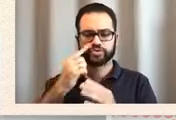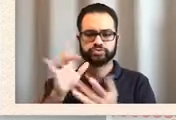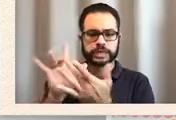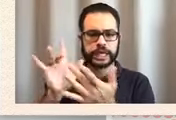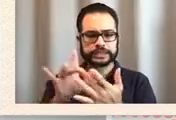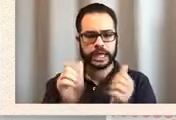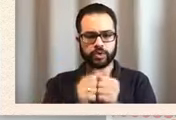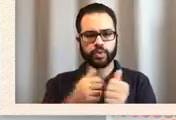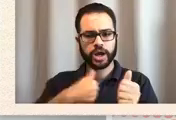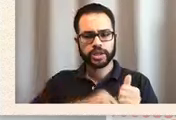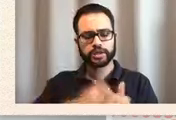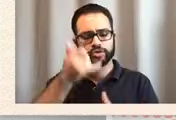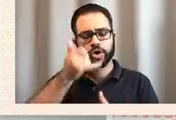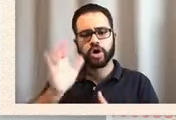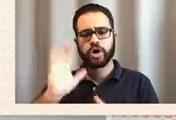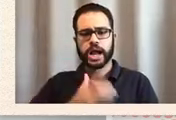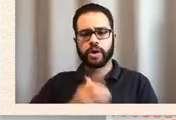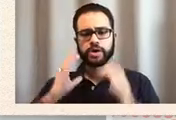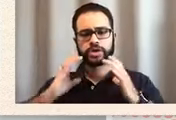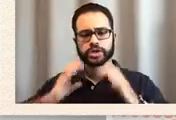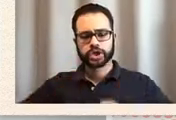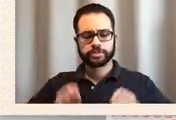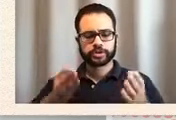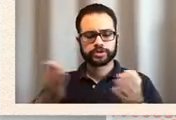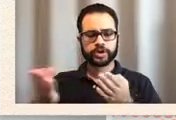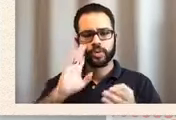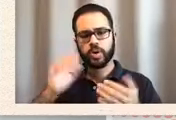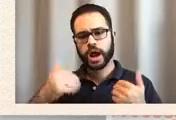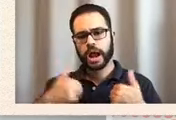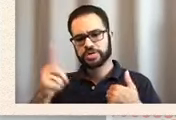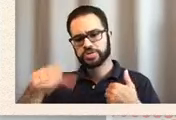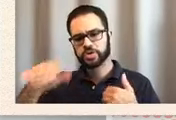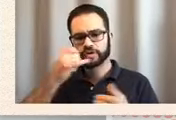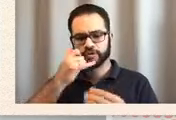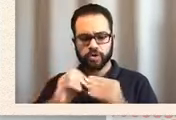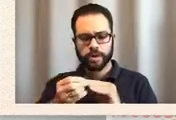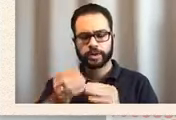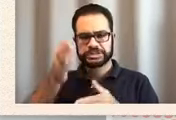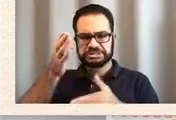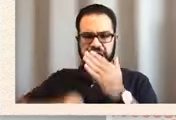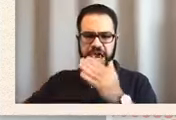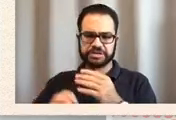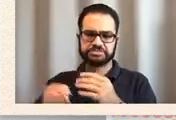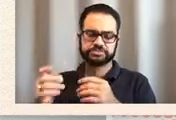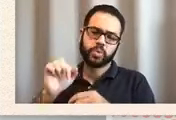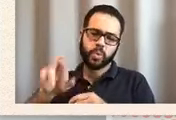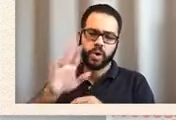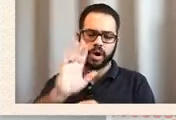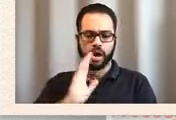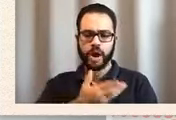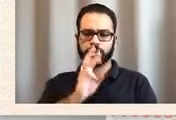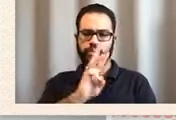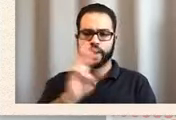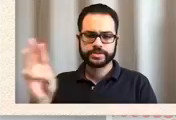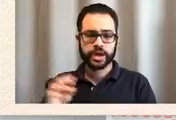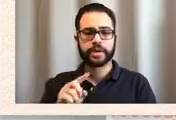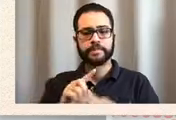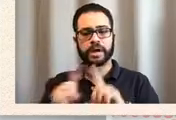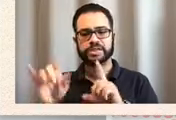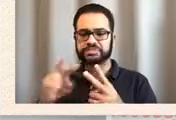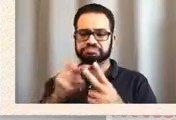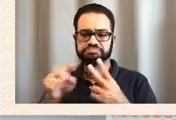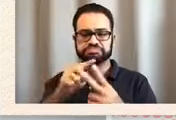our customer service, in which we'll have the numbers at the end of the slide, or visit our website. But those are the best ways to contact